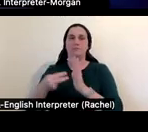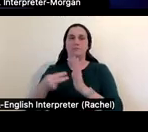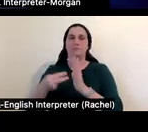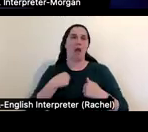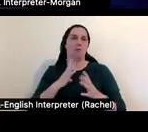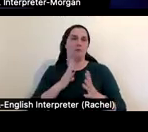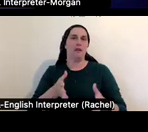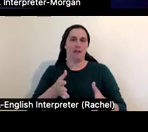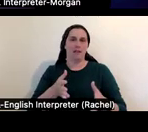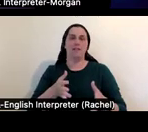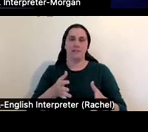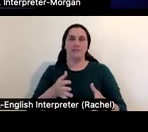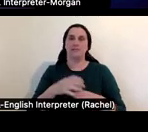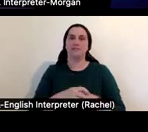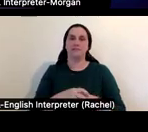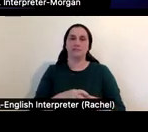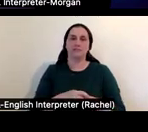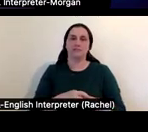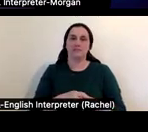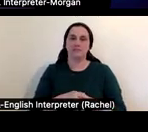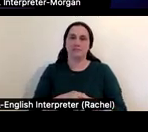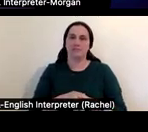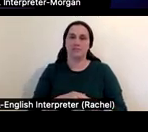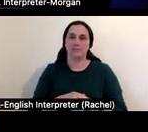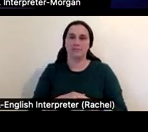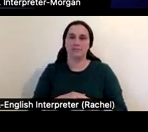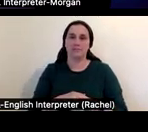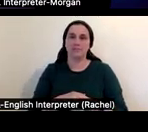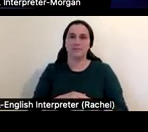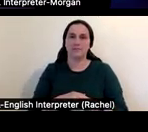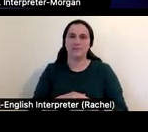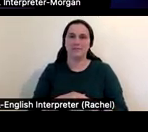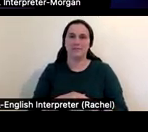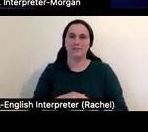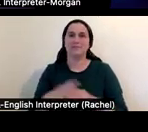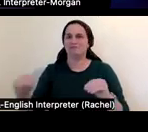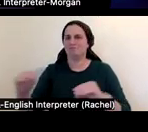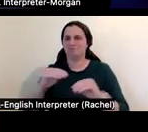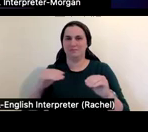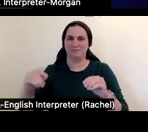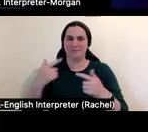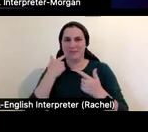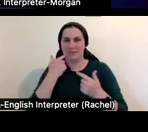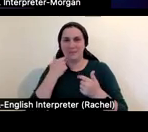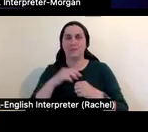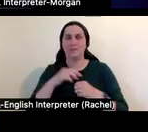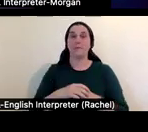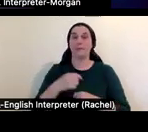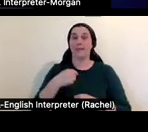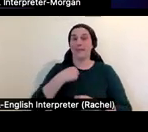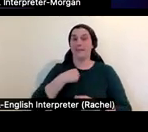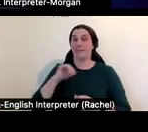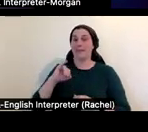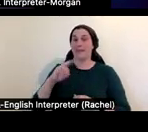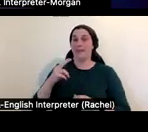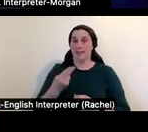else? Yes. That was the first sentence. Aha. Ja. Ich heiße Jessica. Ich habe